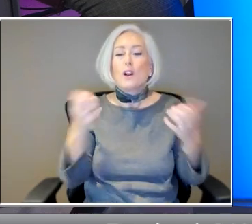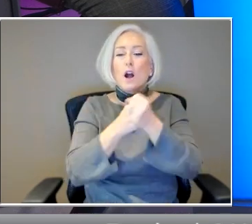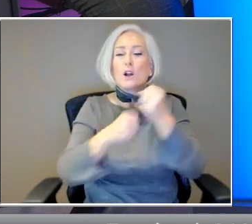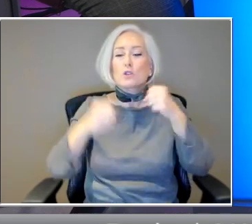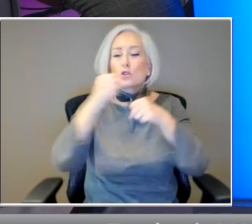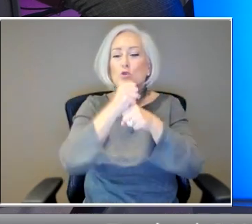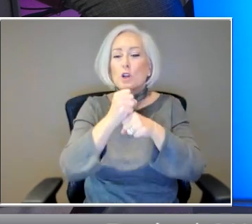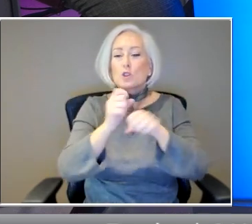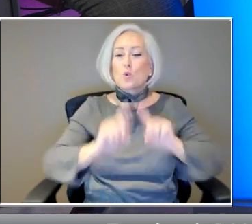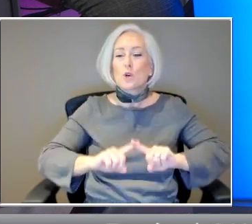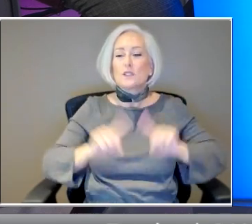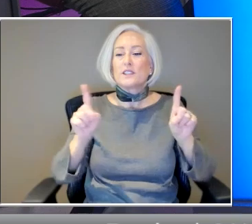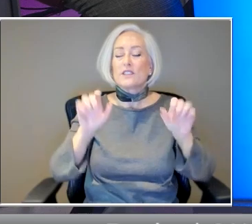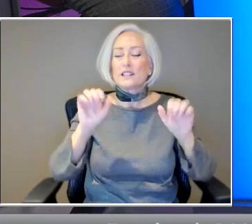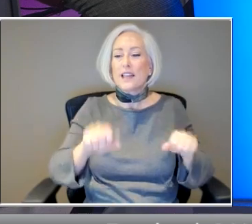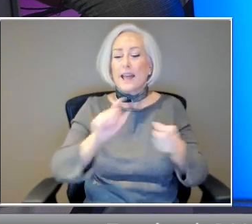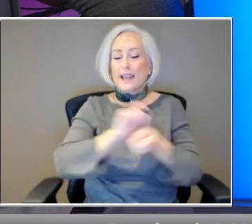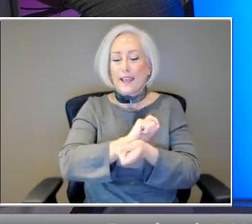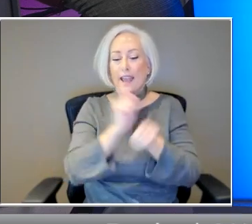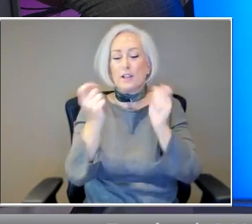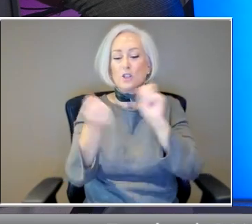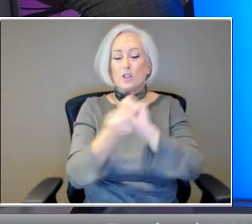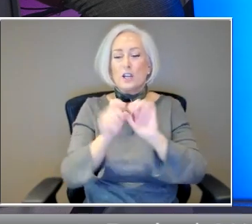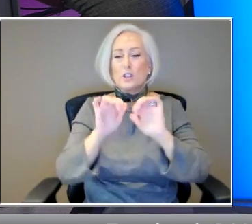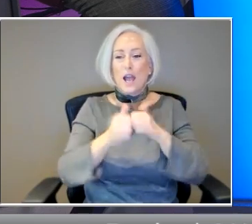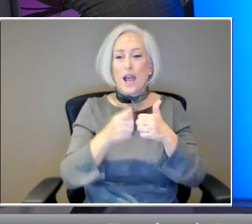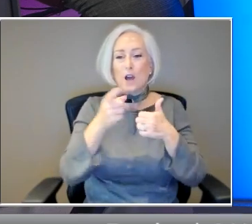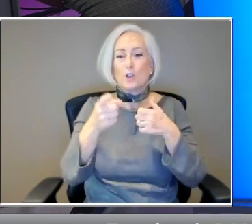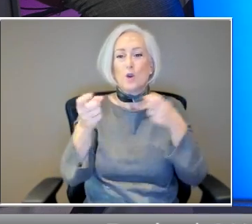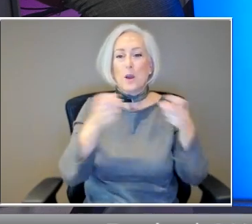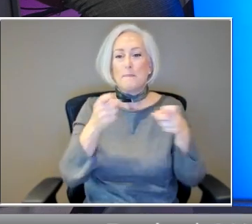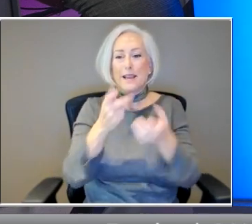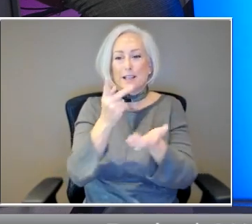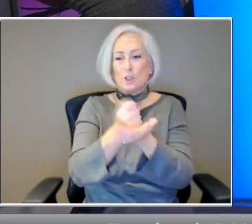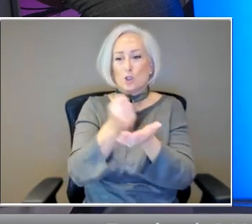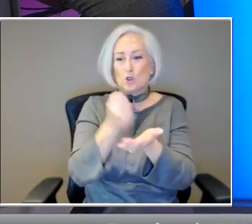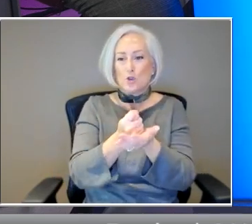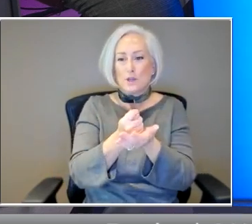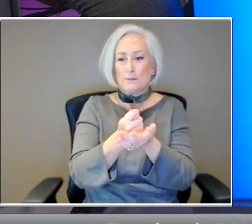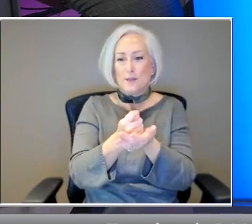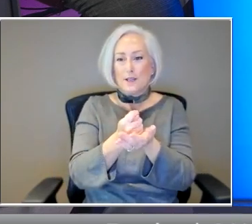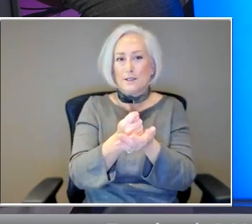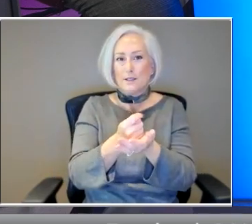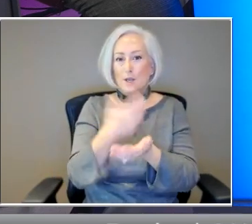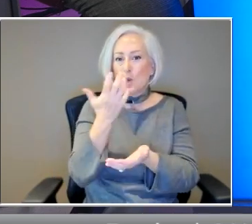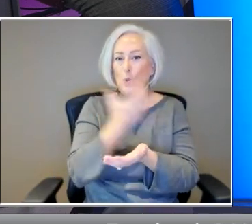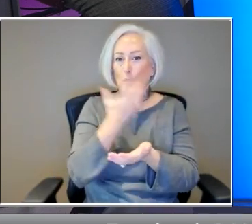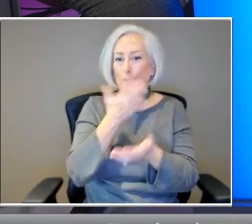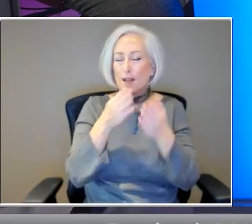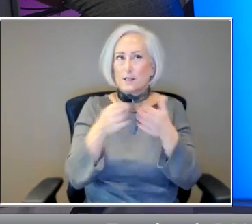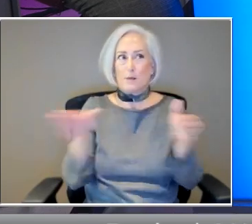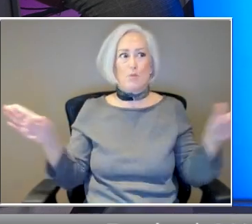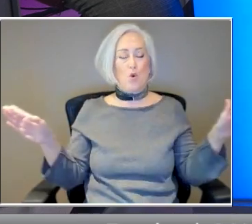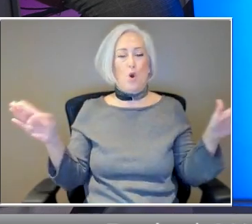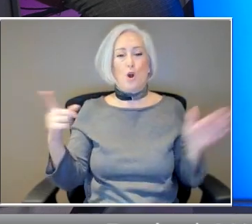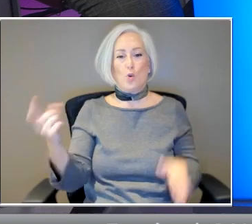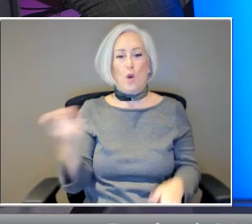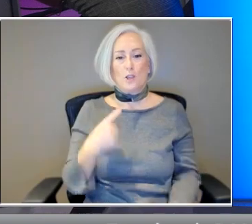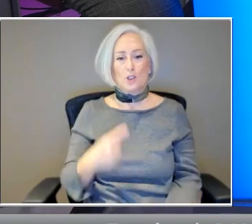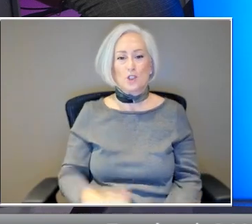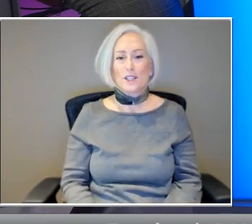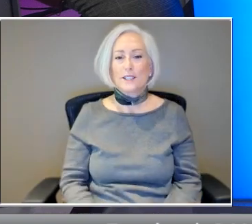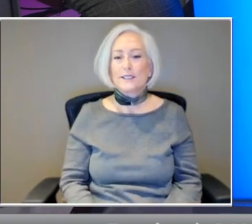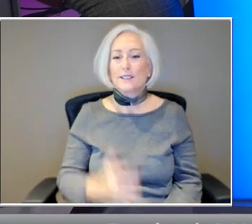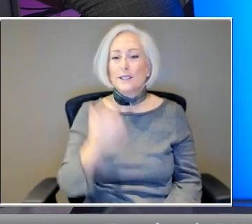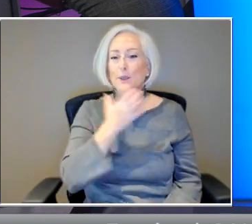drastically alter how you would handle the treatment? Broad question. Anyone want to take that? Wow. So congenital